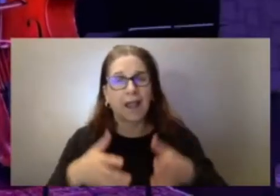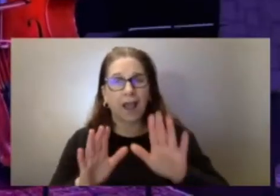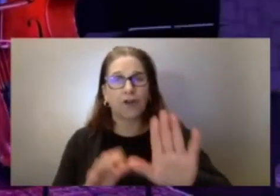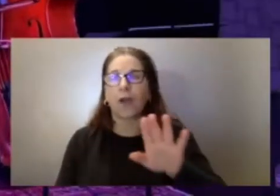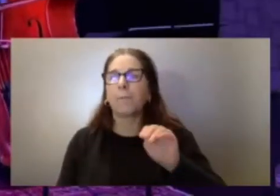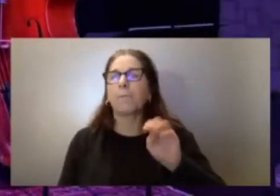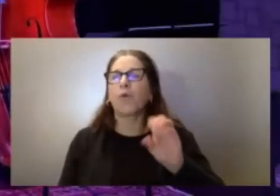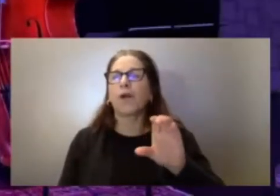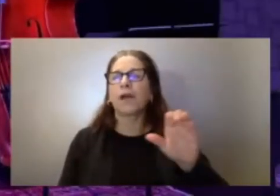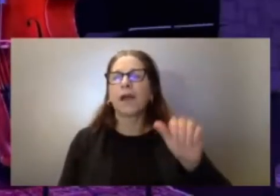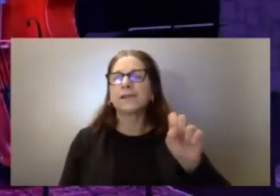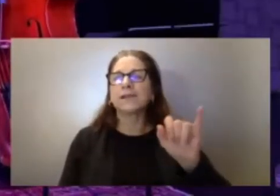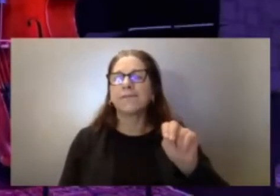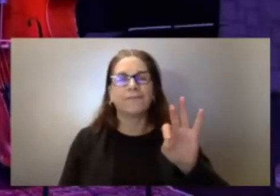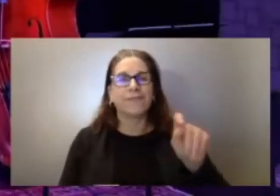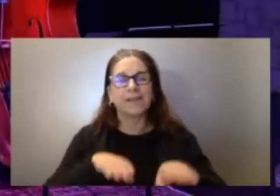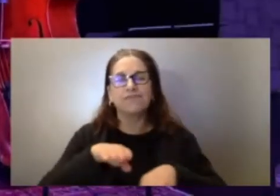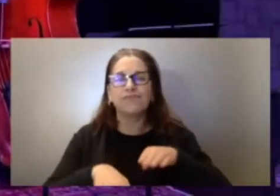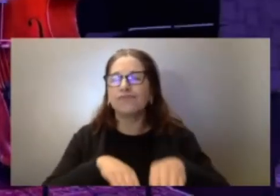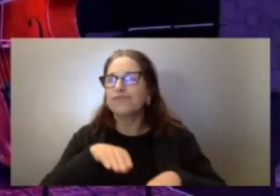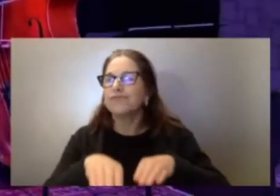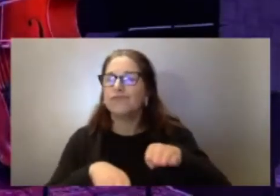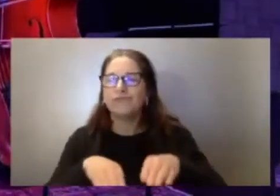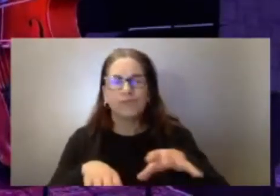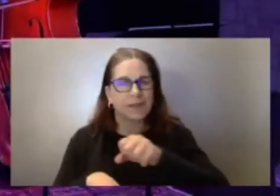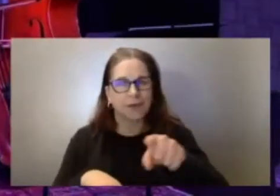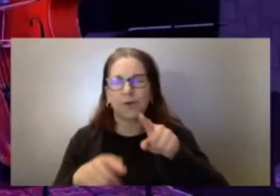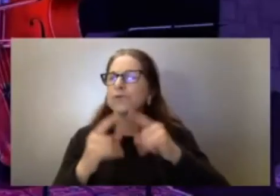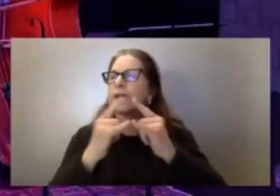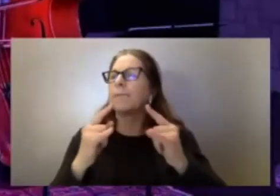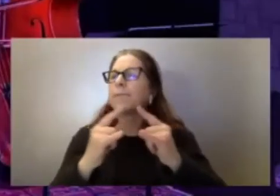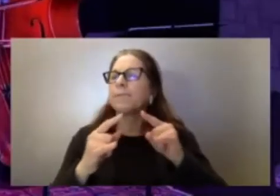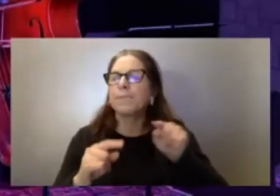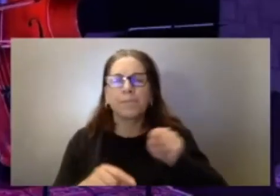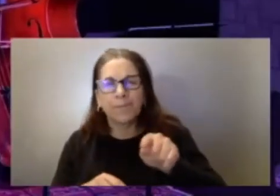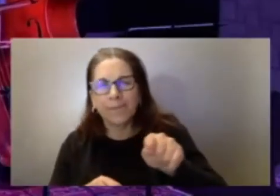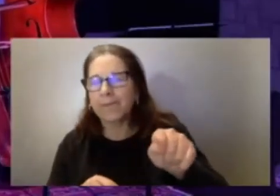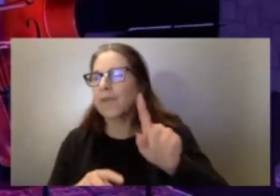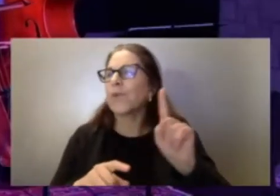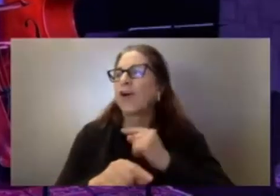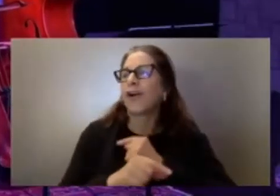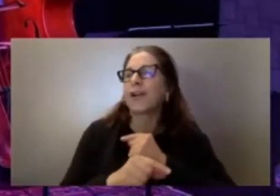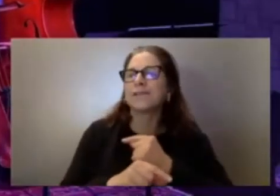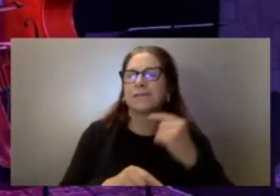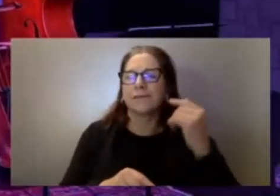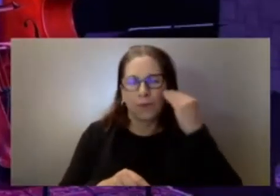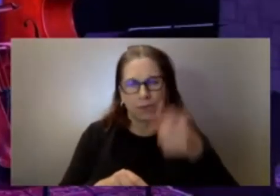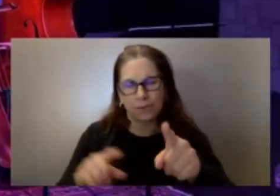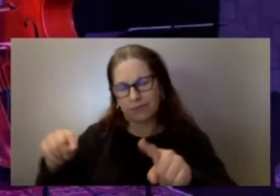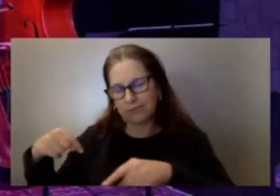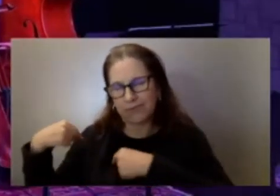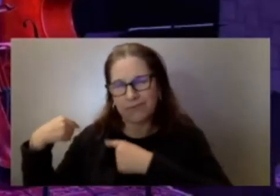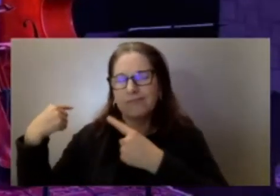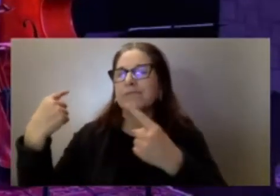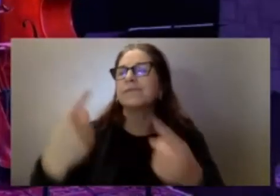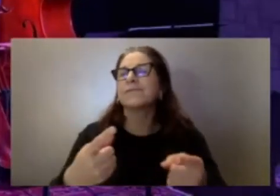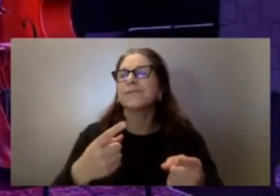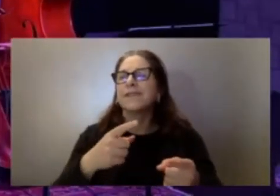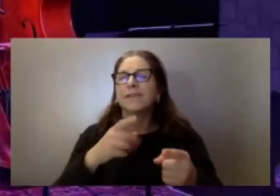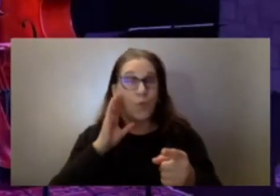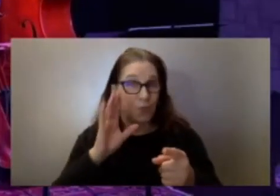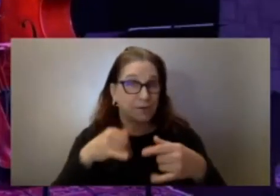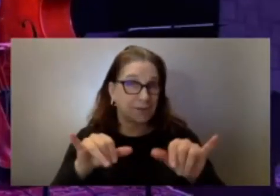desire. Let your moccasin feet take you to the encampment of the guardians who have known you before time, who